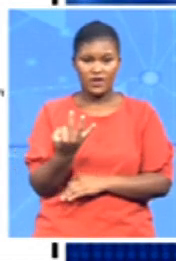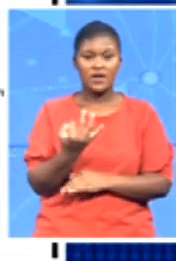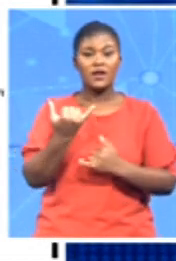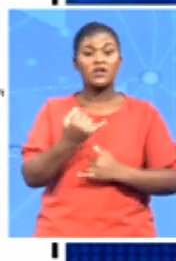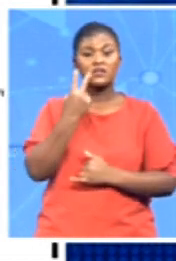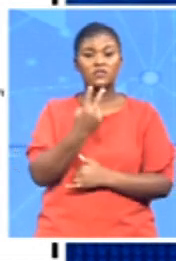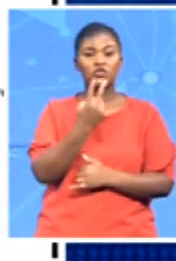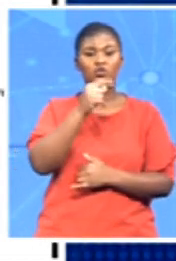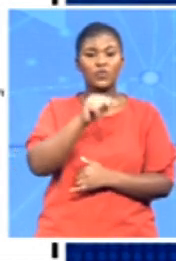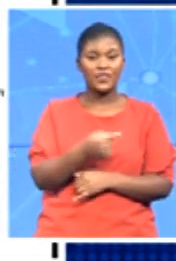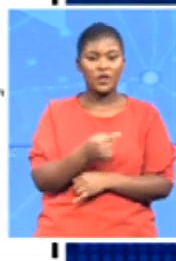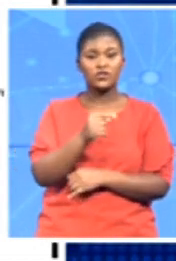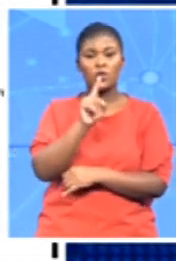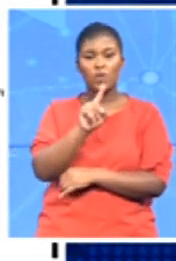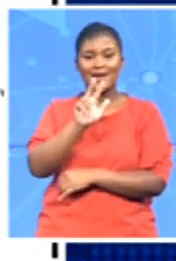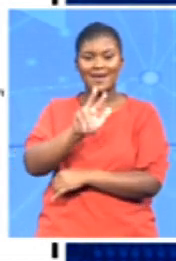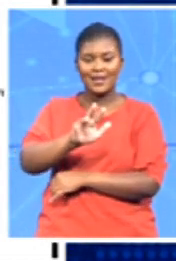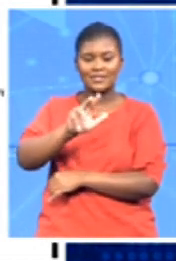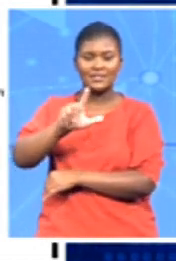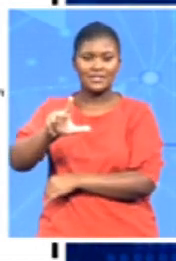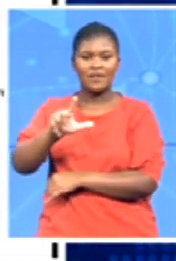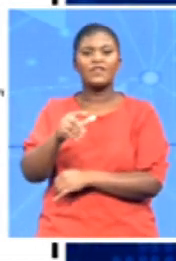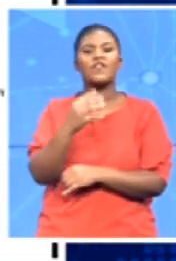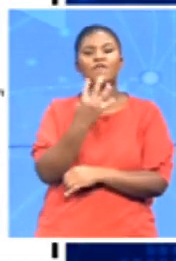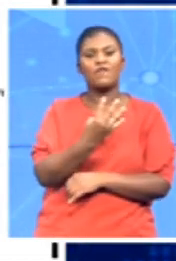2,197 was at the 4th of January at the peak of the second wave.